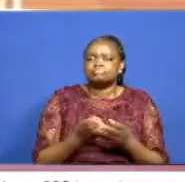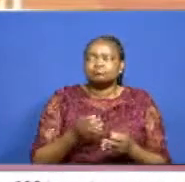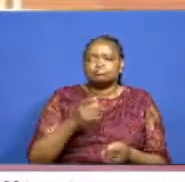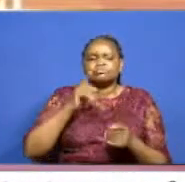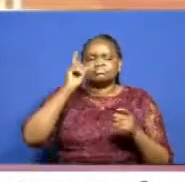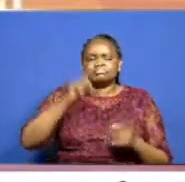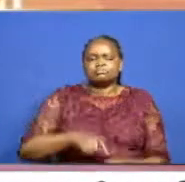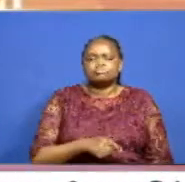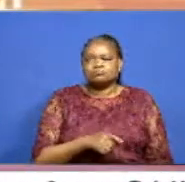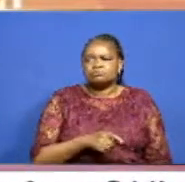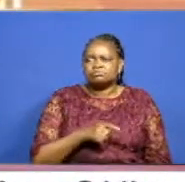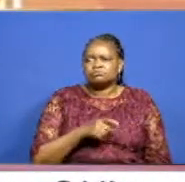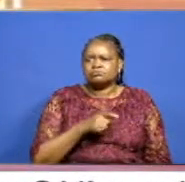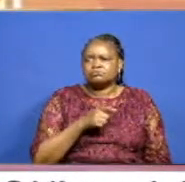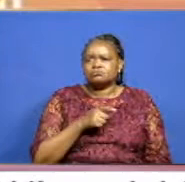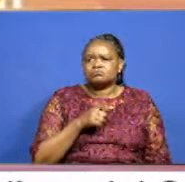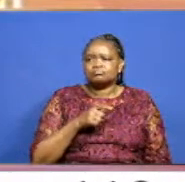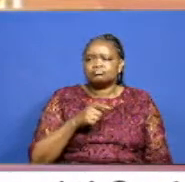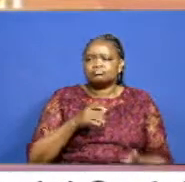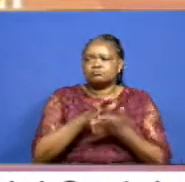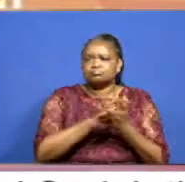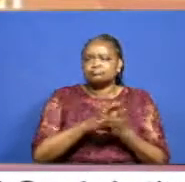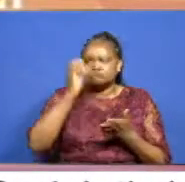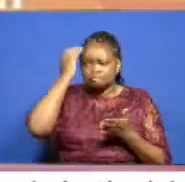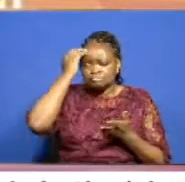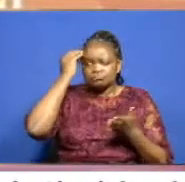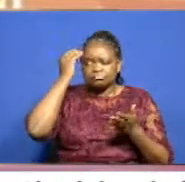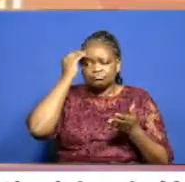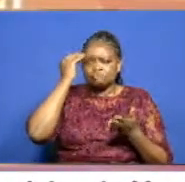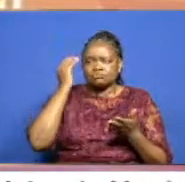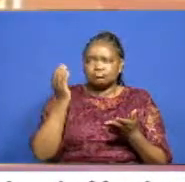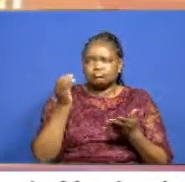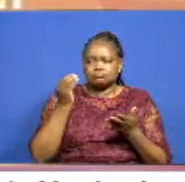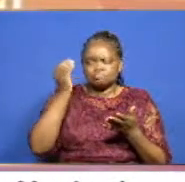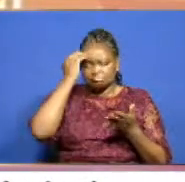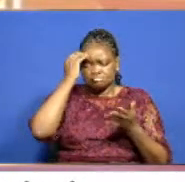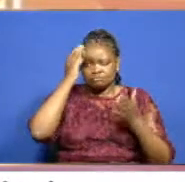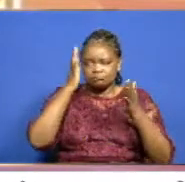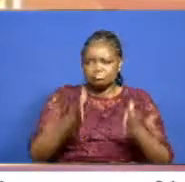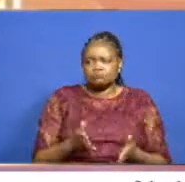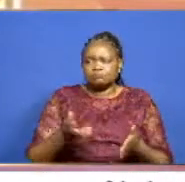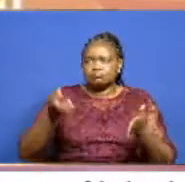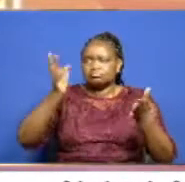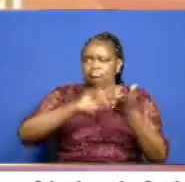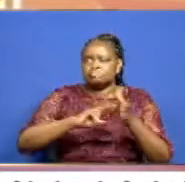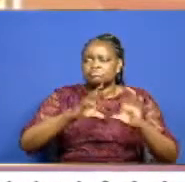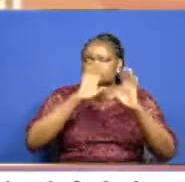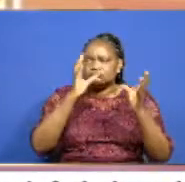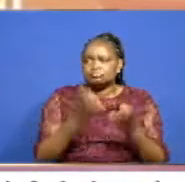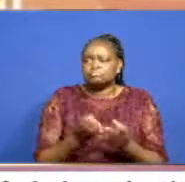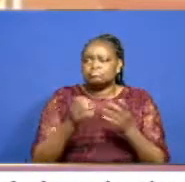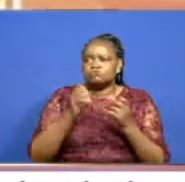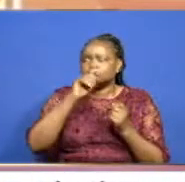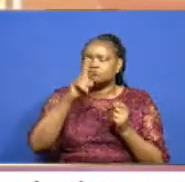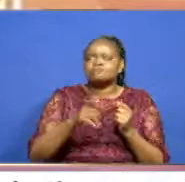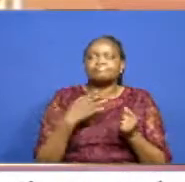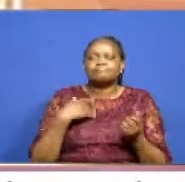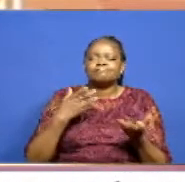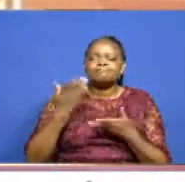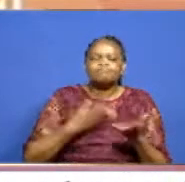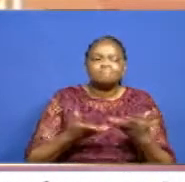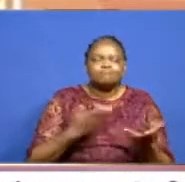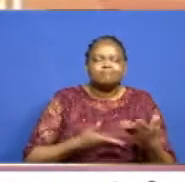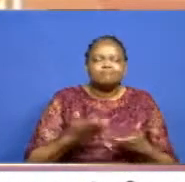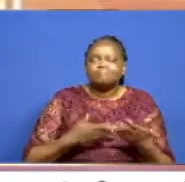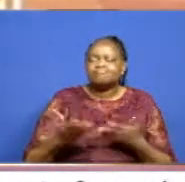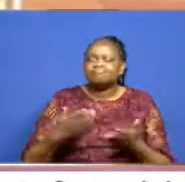learners should repeat classes? Should basic education learners repeat classes? That's what we are asking you this morning. And we want you to interact with